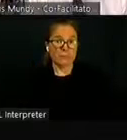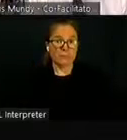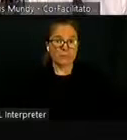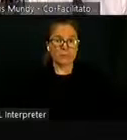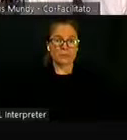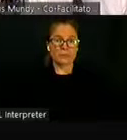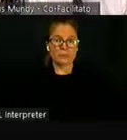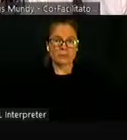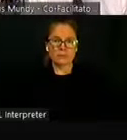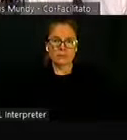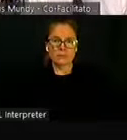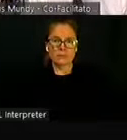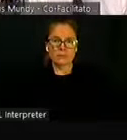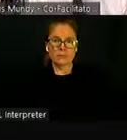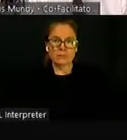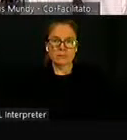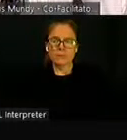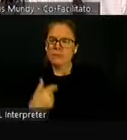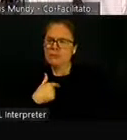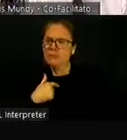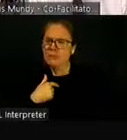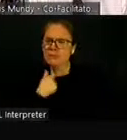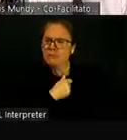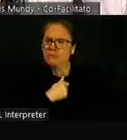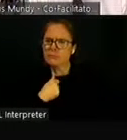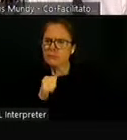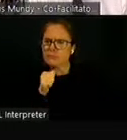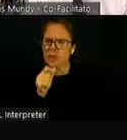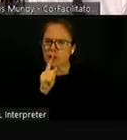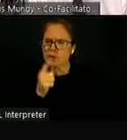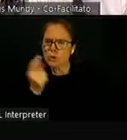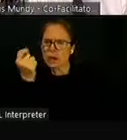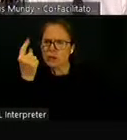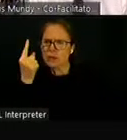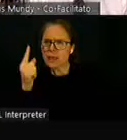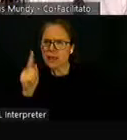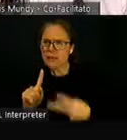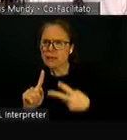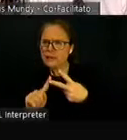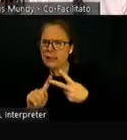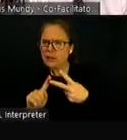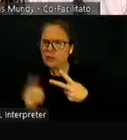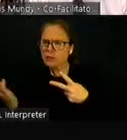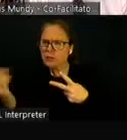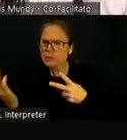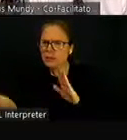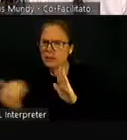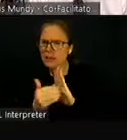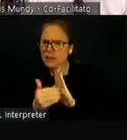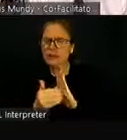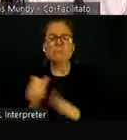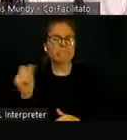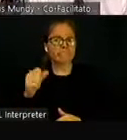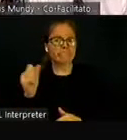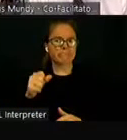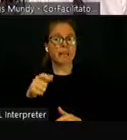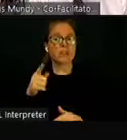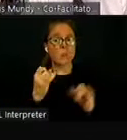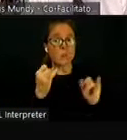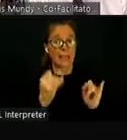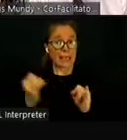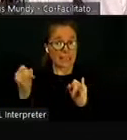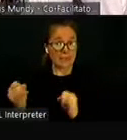I'm sorry, Cassie, I missed, I'm not sure if I understood fully your second question. Can you repeat that real quick? Yeah, do